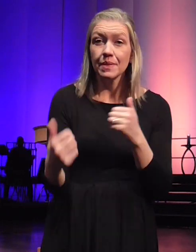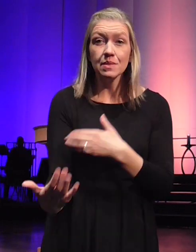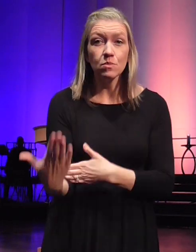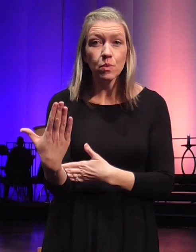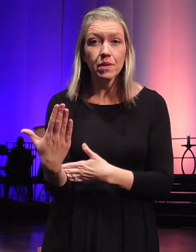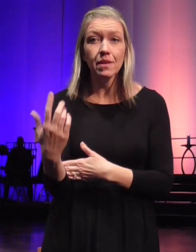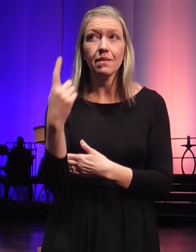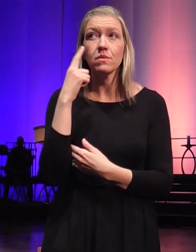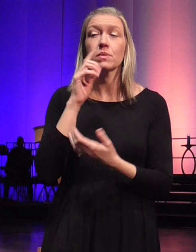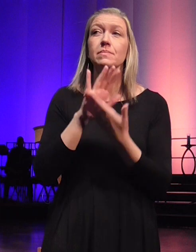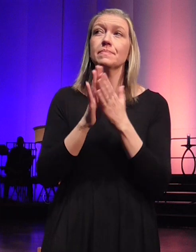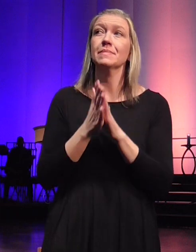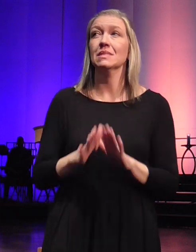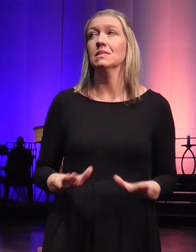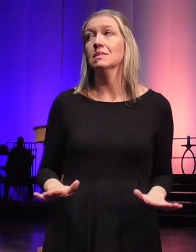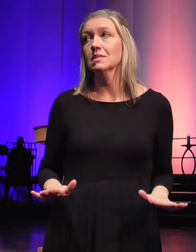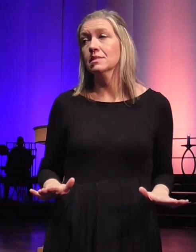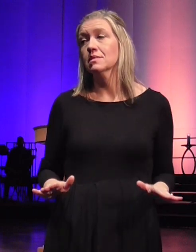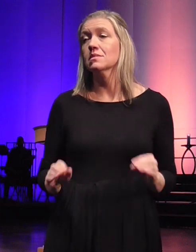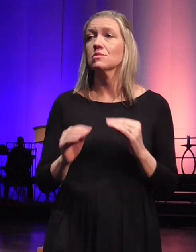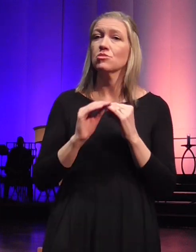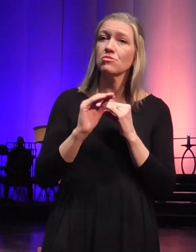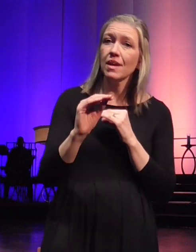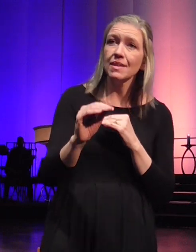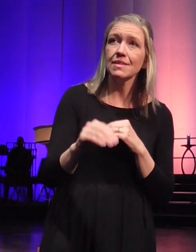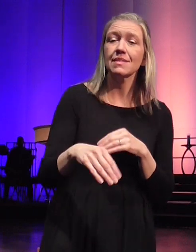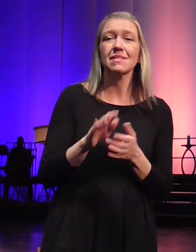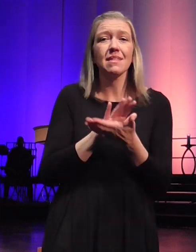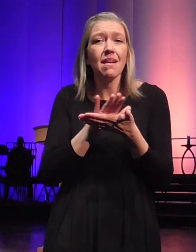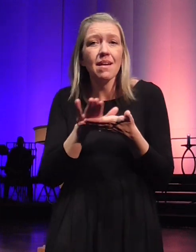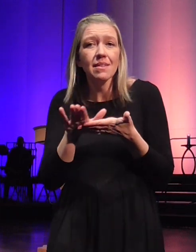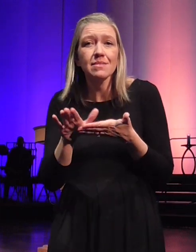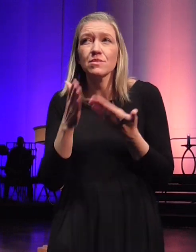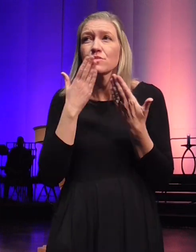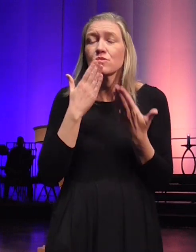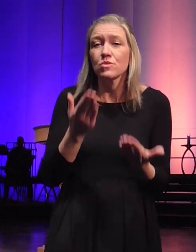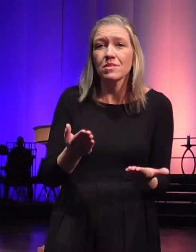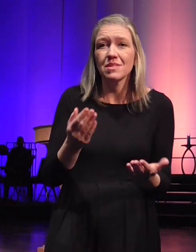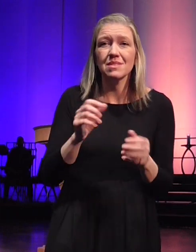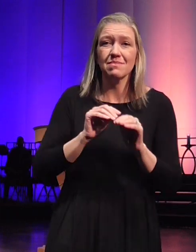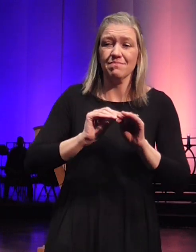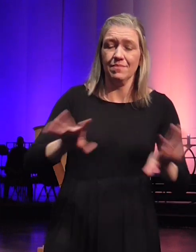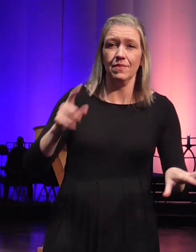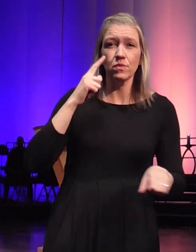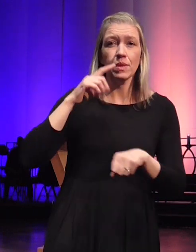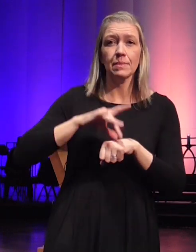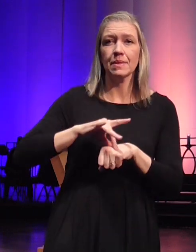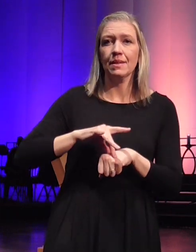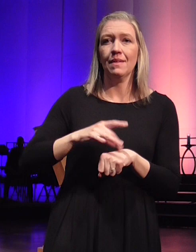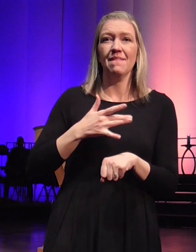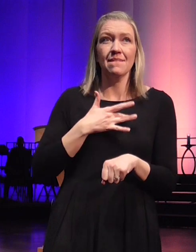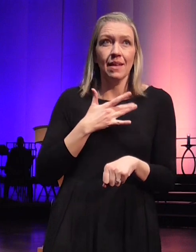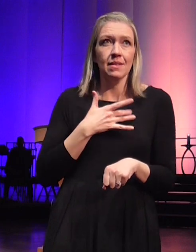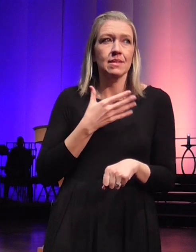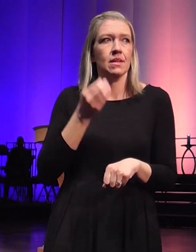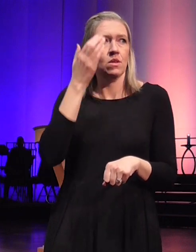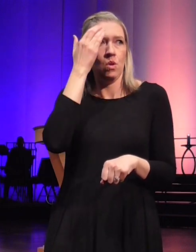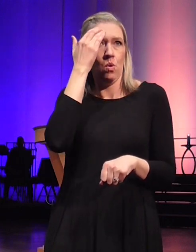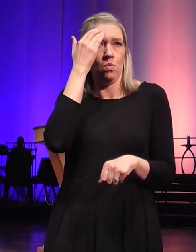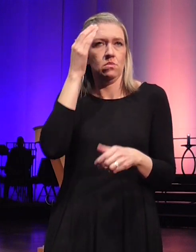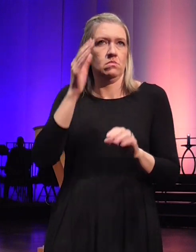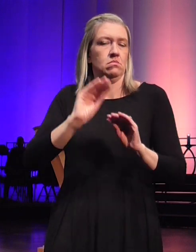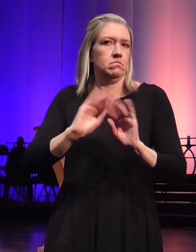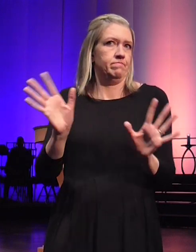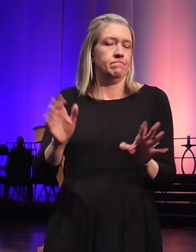for peace, serenity, kindness, and goodness for this planet are felt and known. For